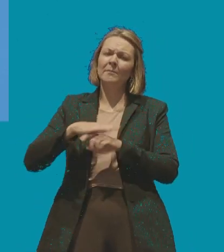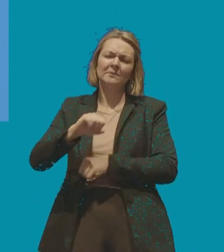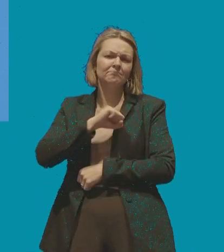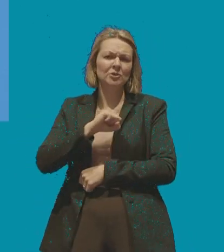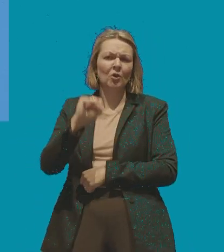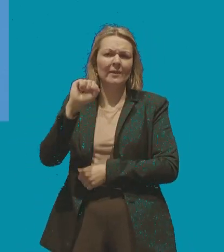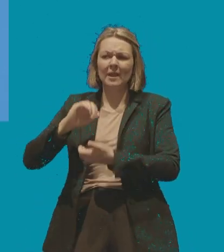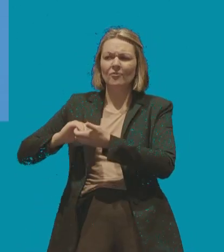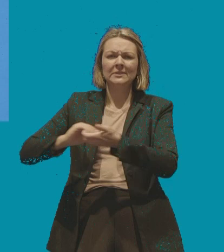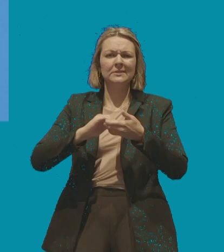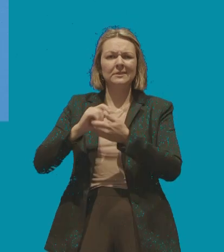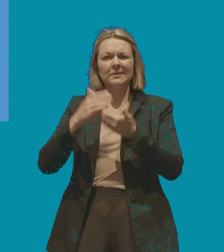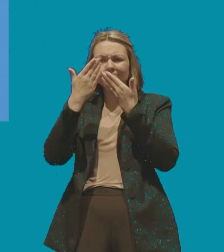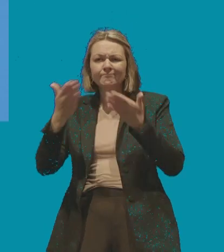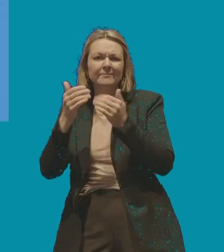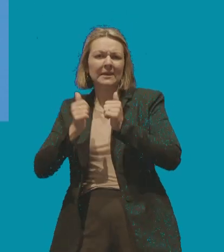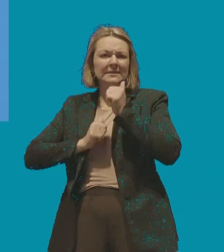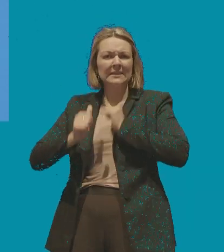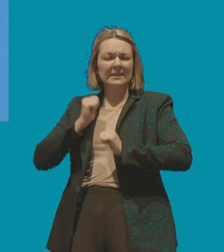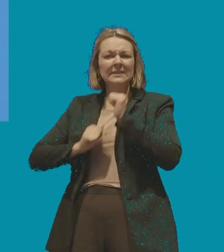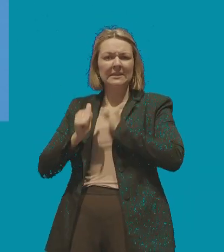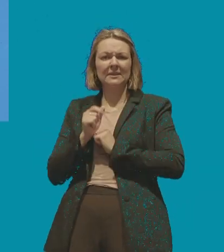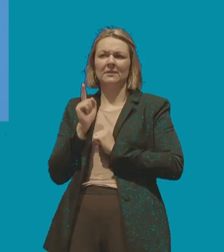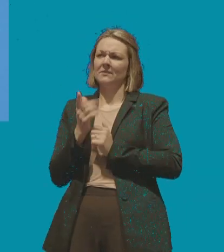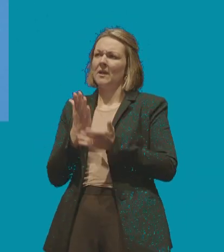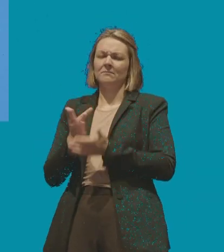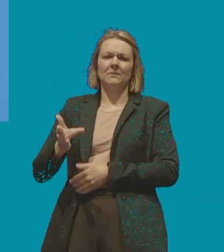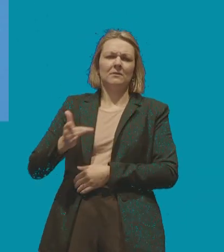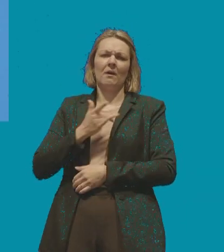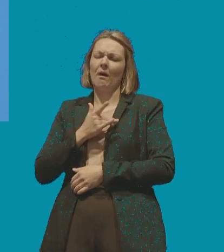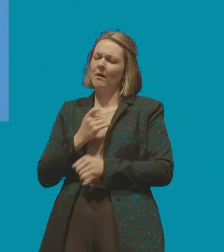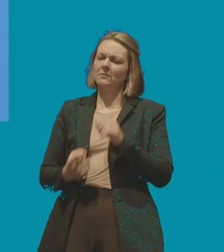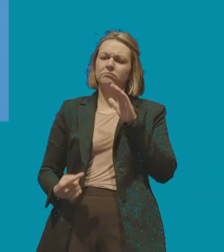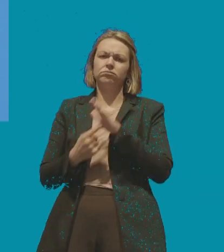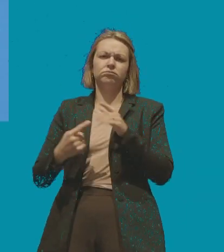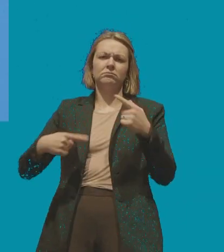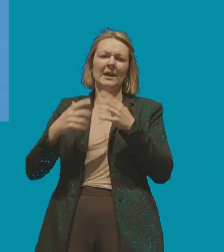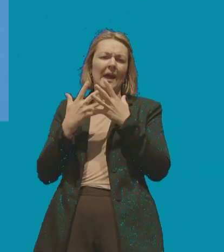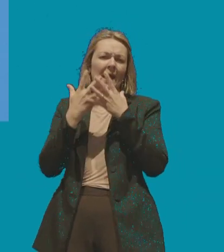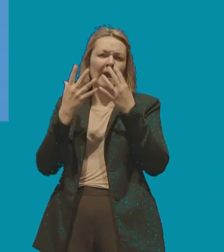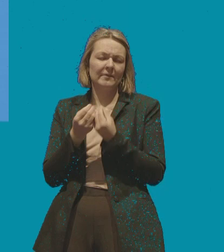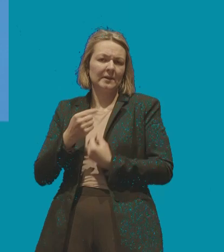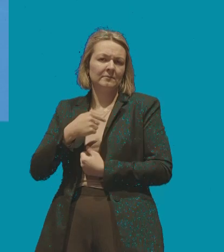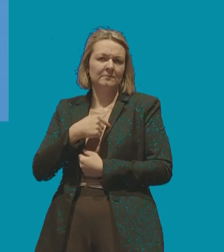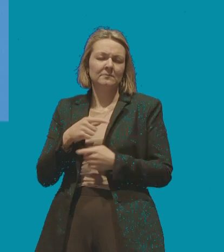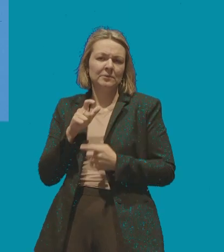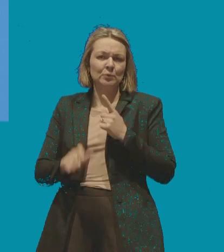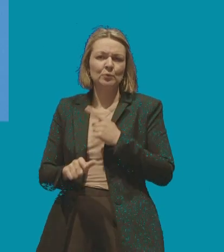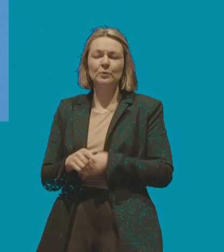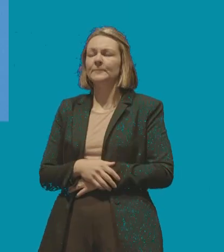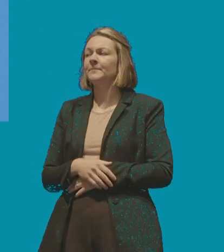solidarity, equality and dignity, aren't an optional extra. They are at the heart of everything that we do. Let me finish, Martin, with this